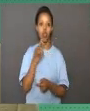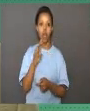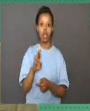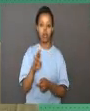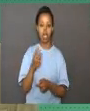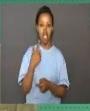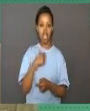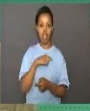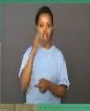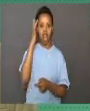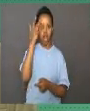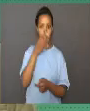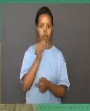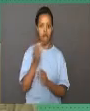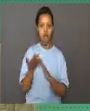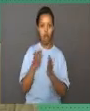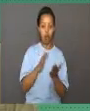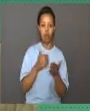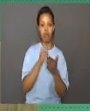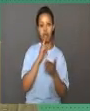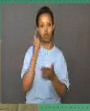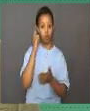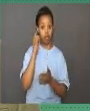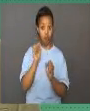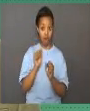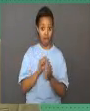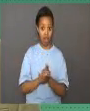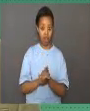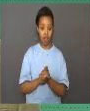or as the causes of illness or death.